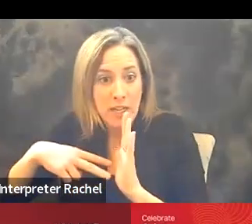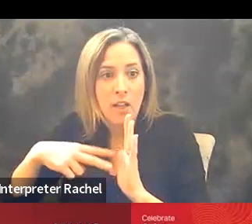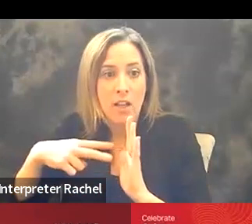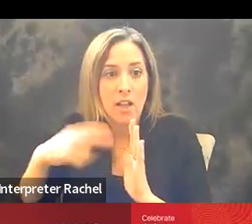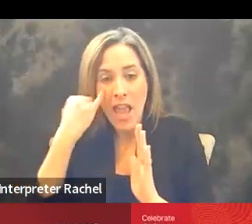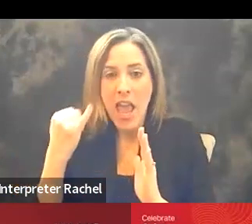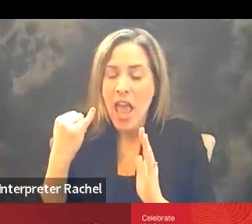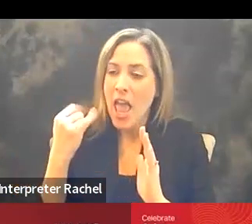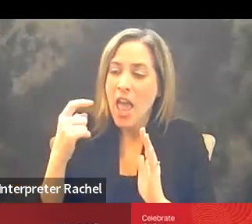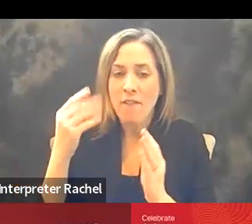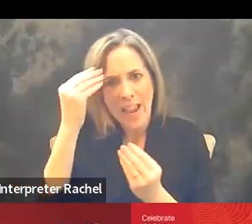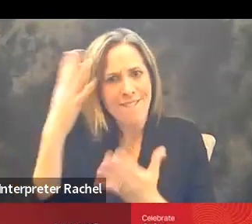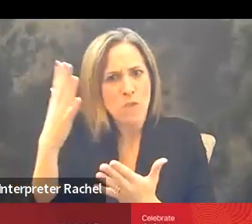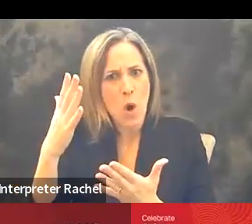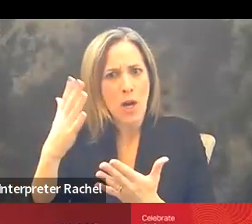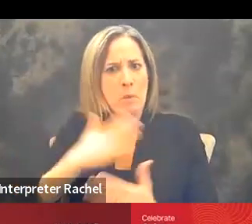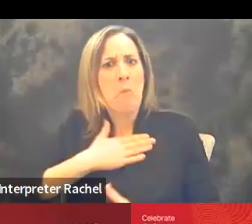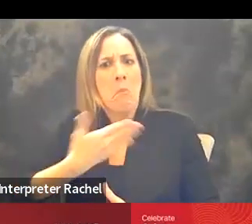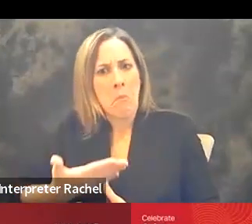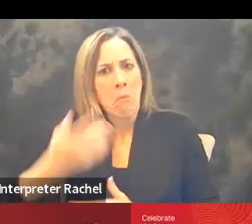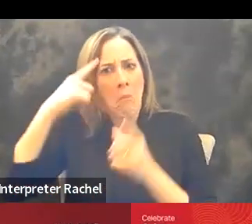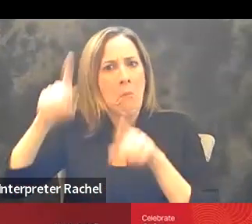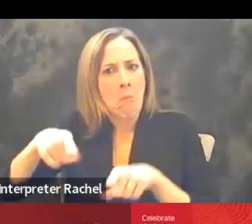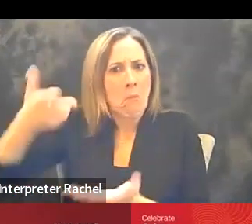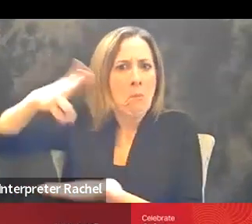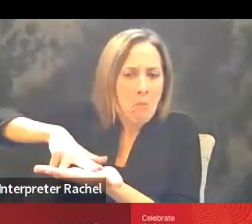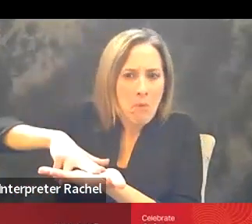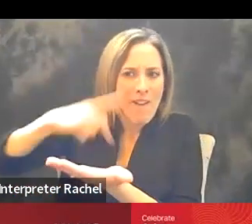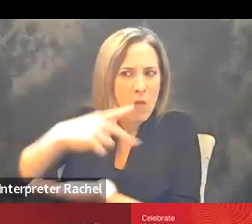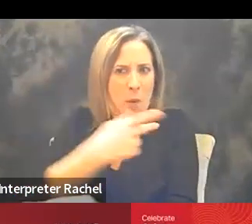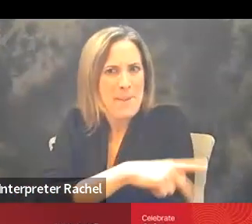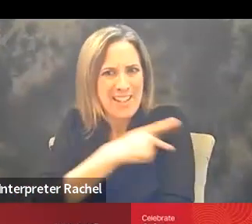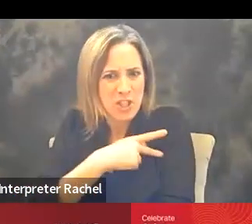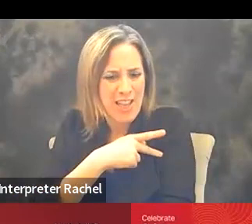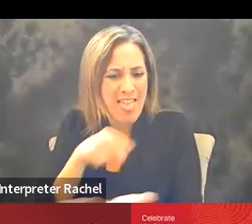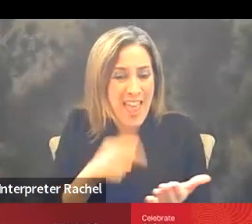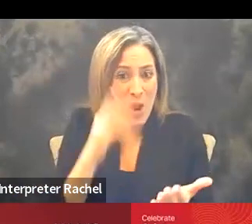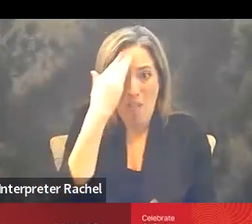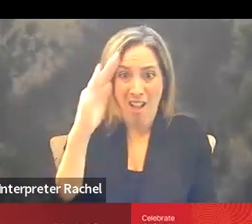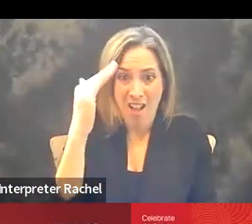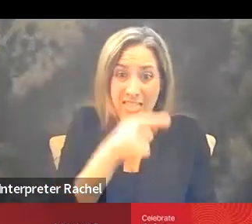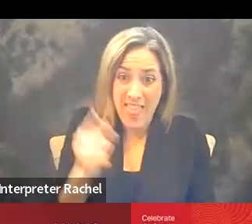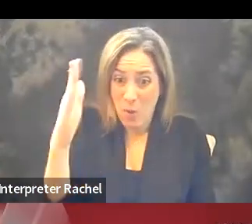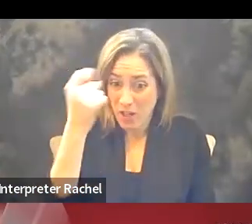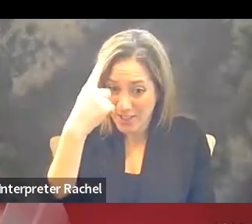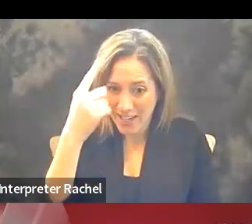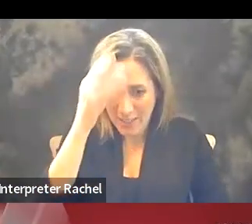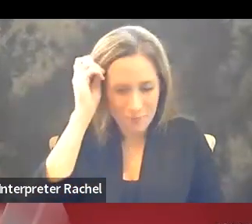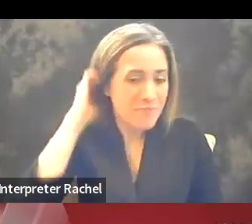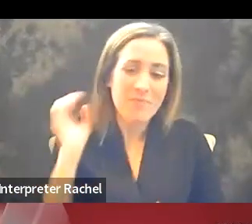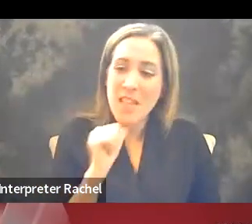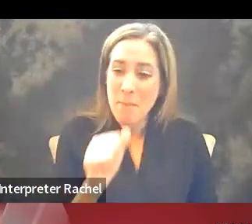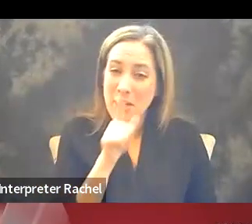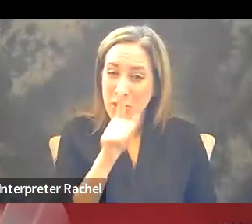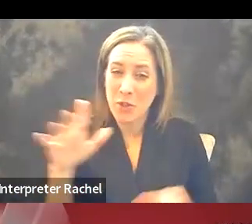could go into informed consent. We probably should do a whole other session about what informed consent actually represent. So anyway, I don't know if that answers your question, but that's why you saw me I think smile. it